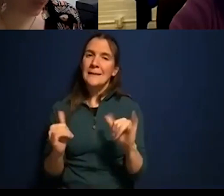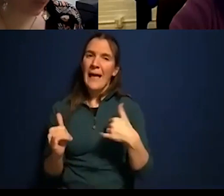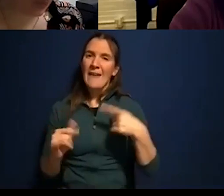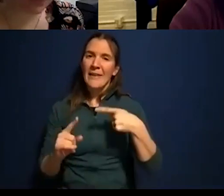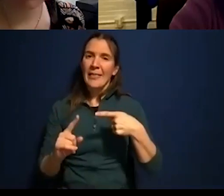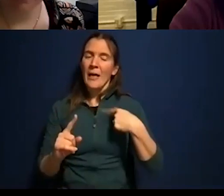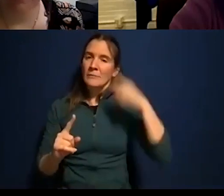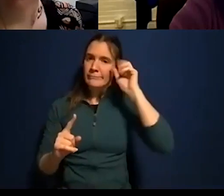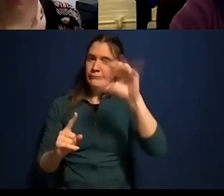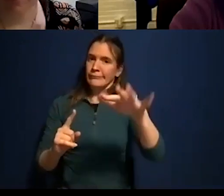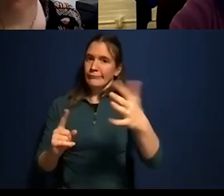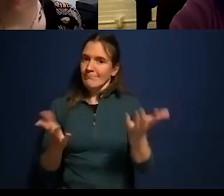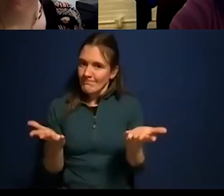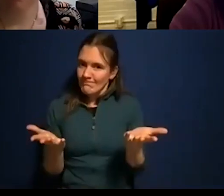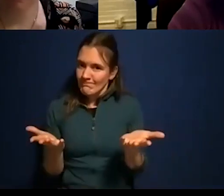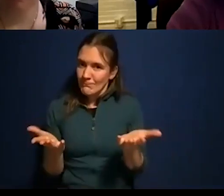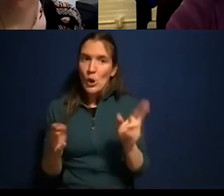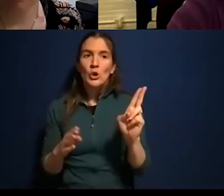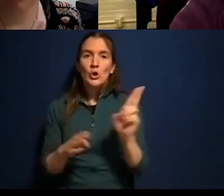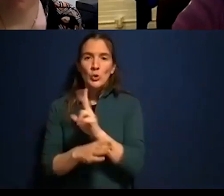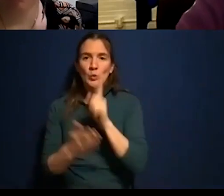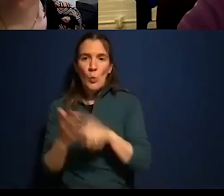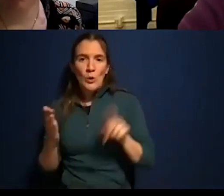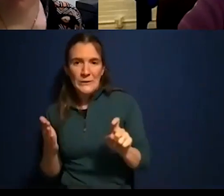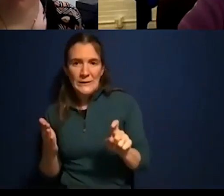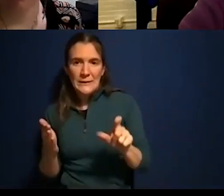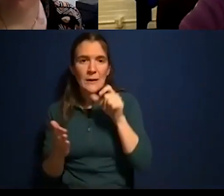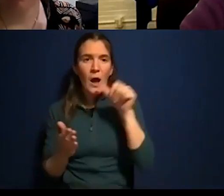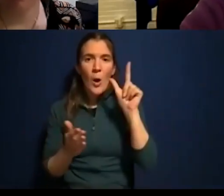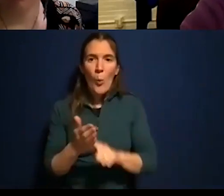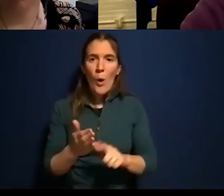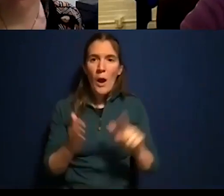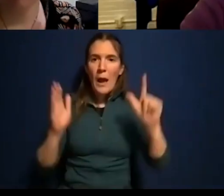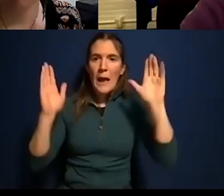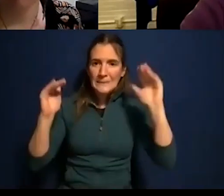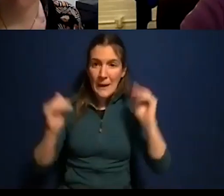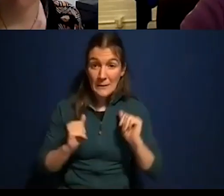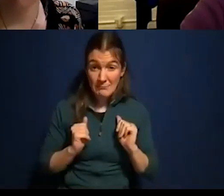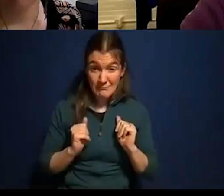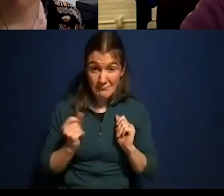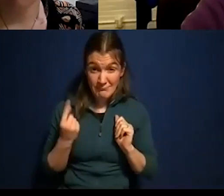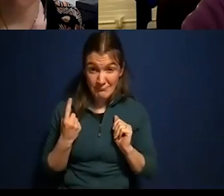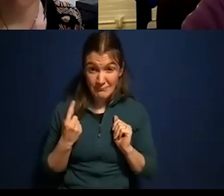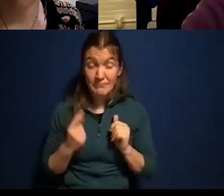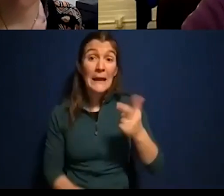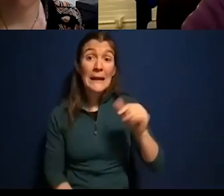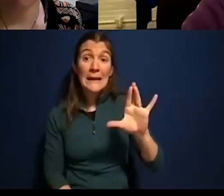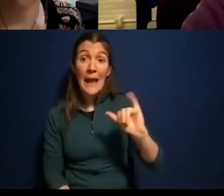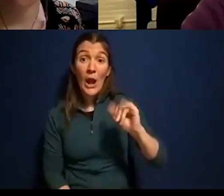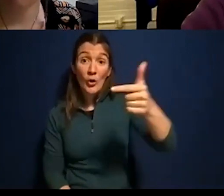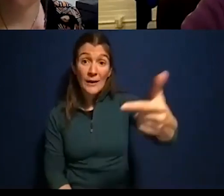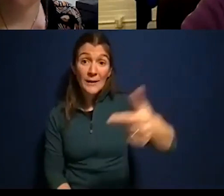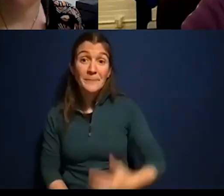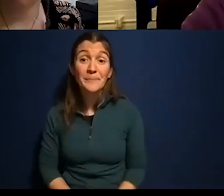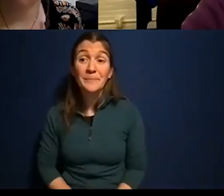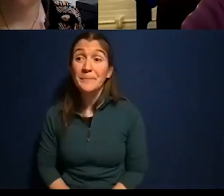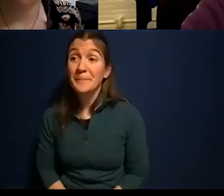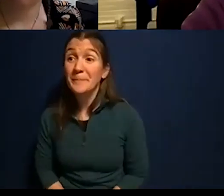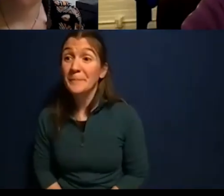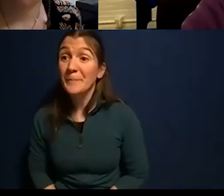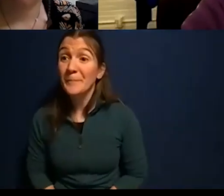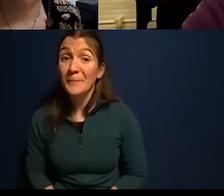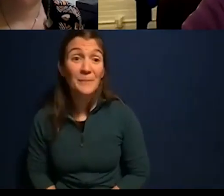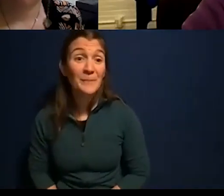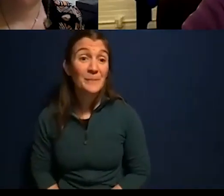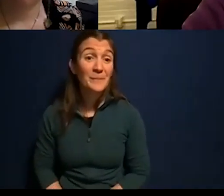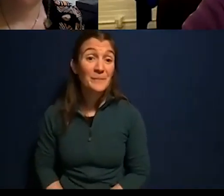of my head comments. Thank you, Kate. Gary, do you have a comment to